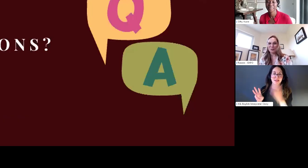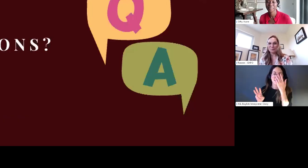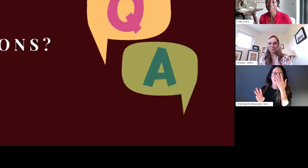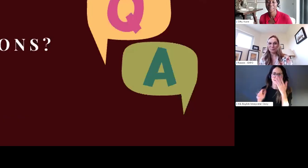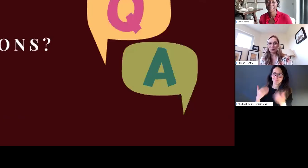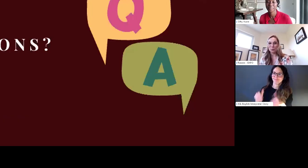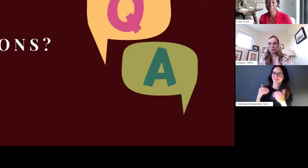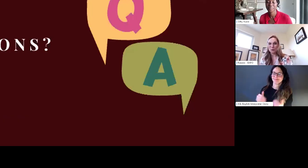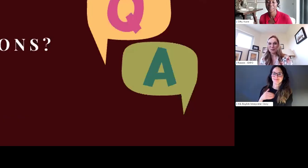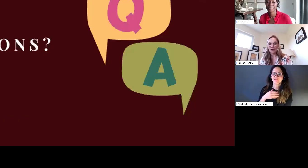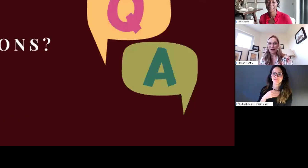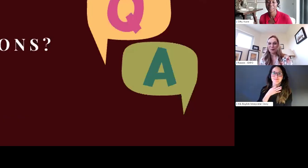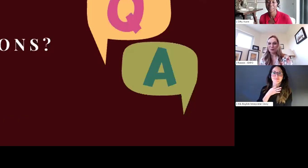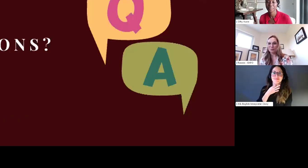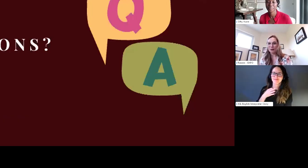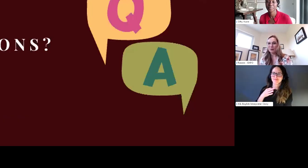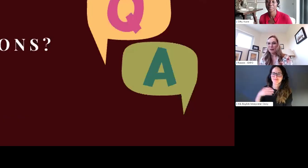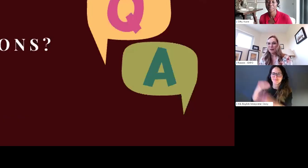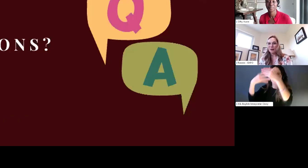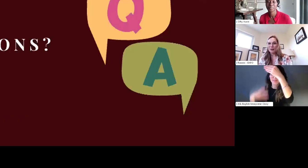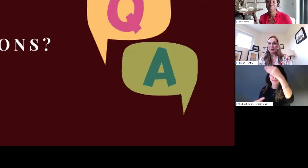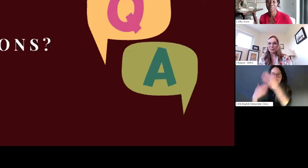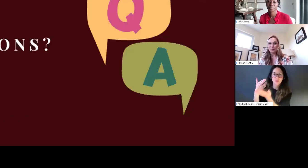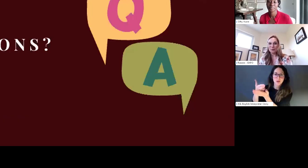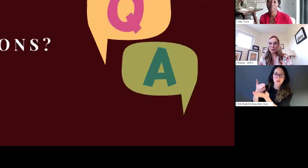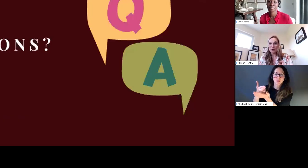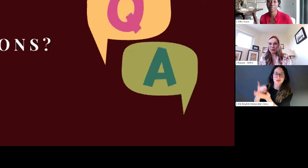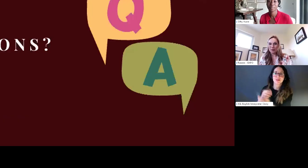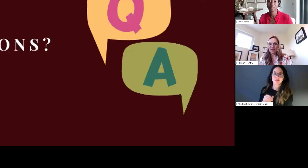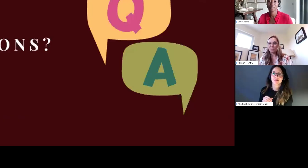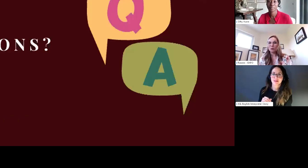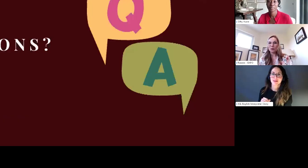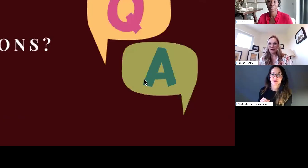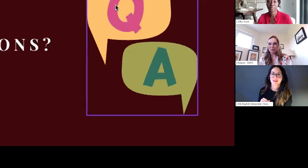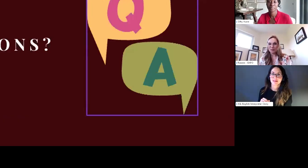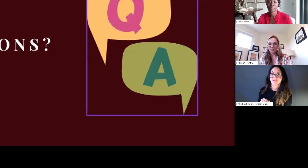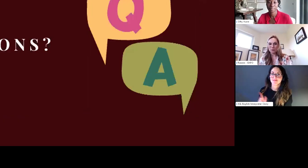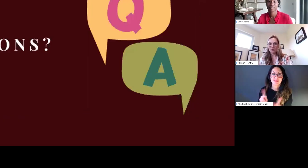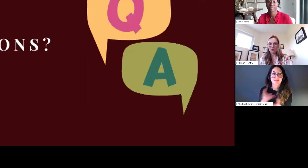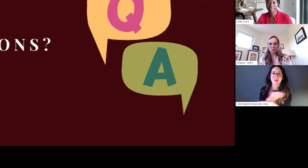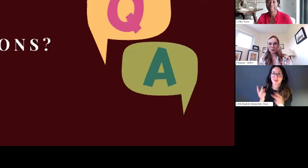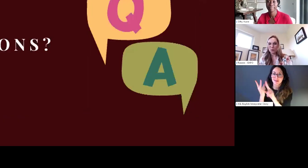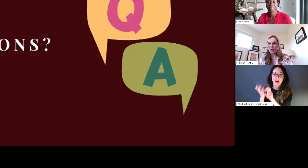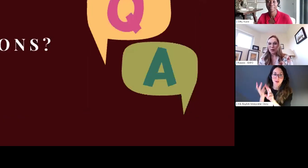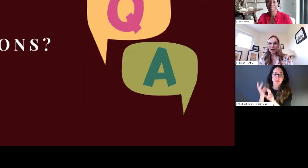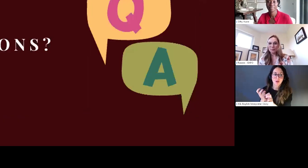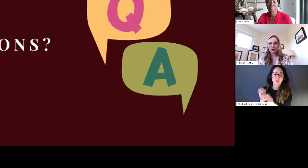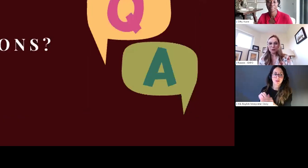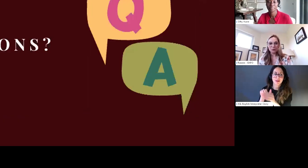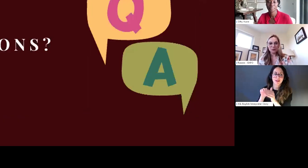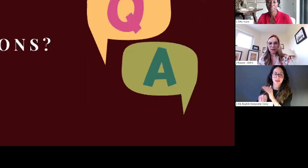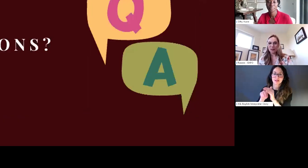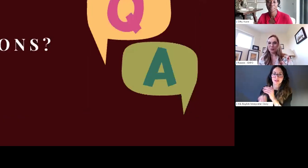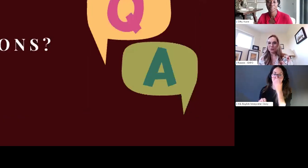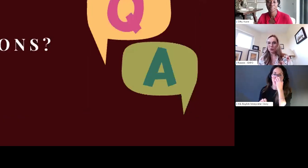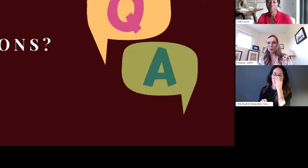all the resources that you have on file that people can download and have accessible to them. So I'm not